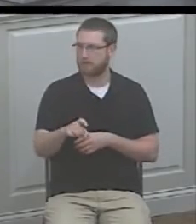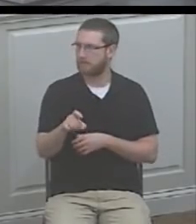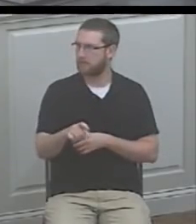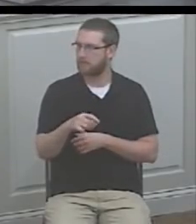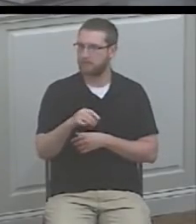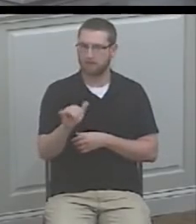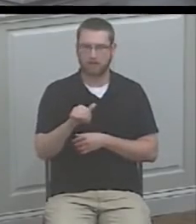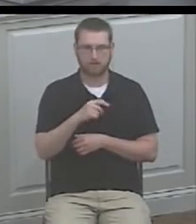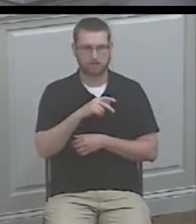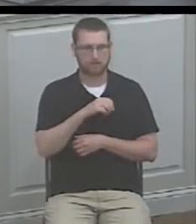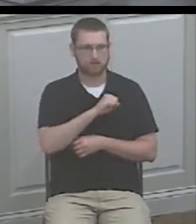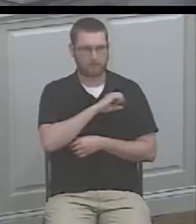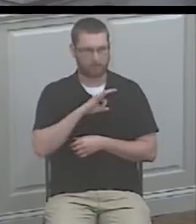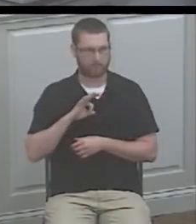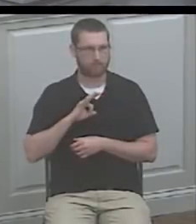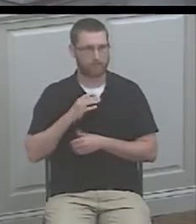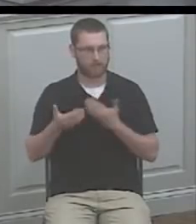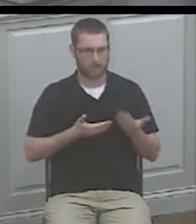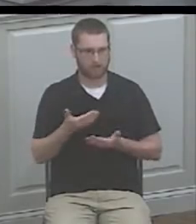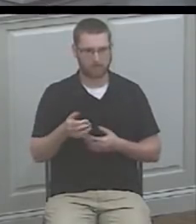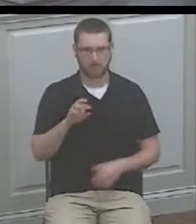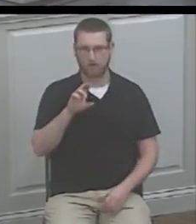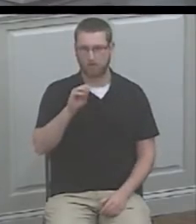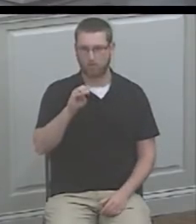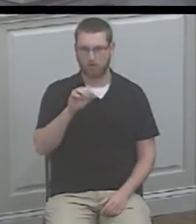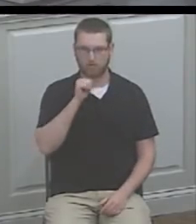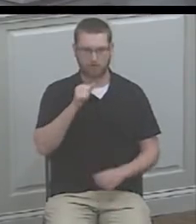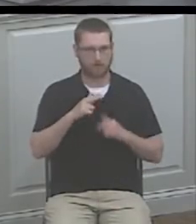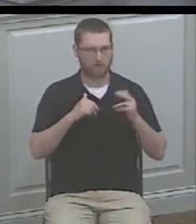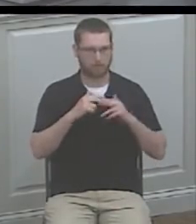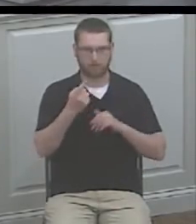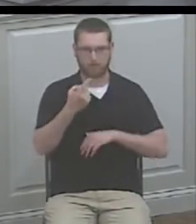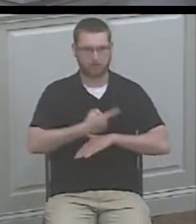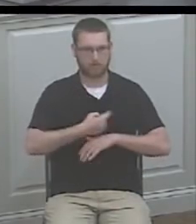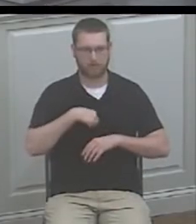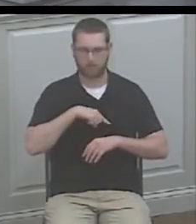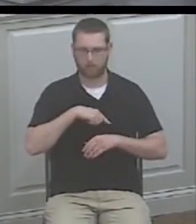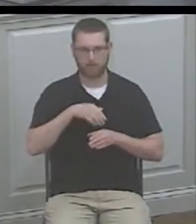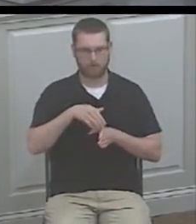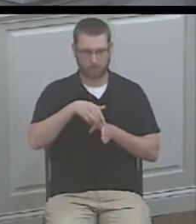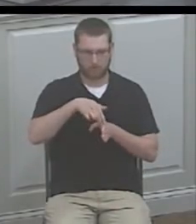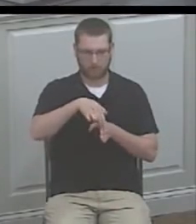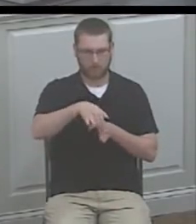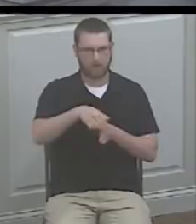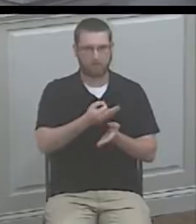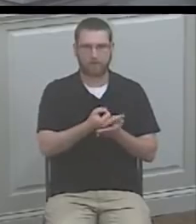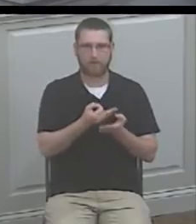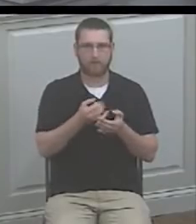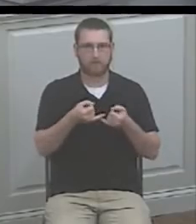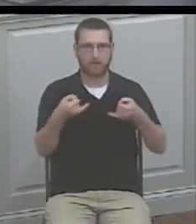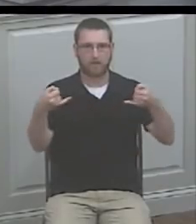of personnel. Rome wasn't built in a day. We have been walking a financial tightrope here